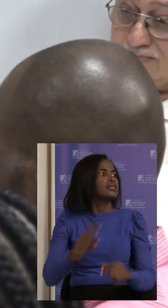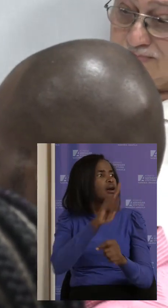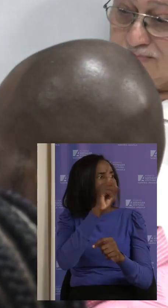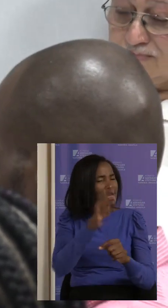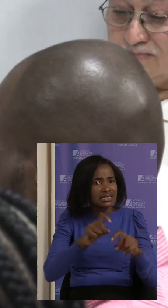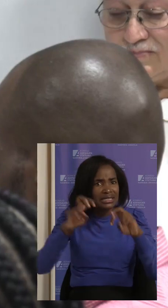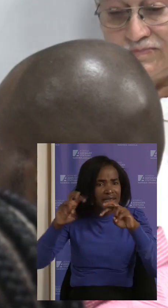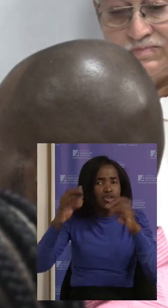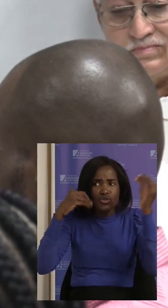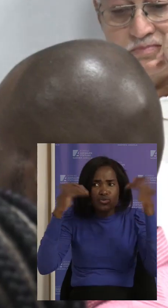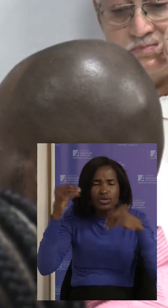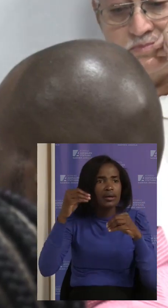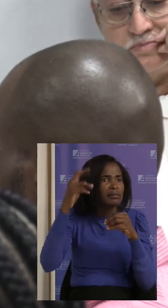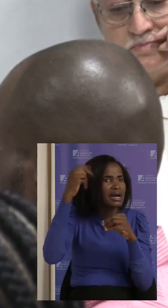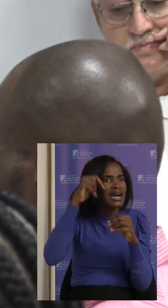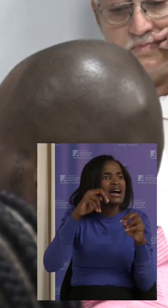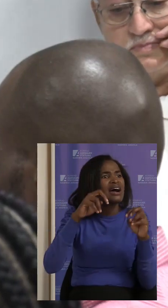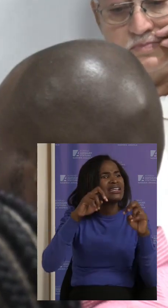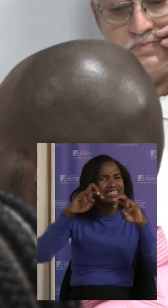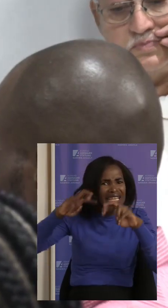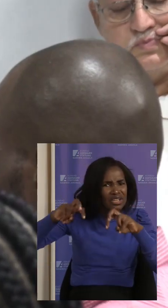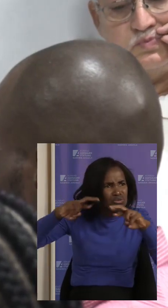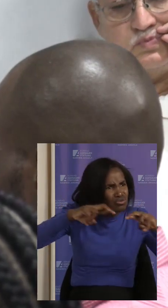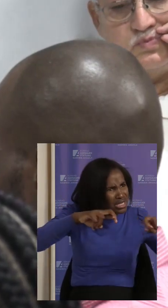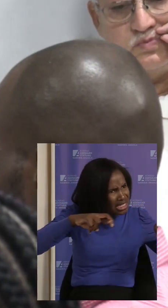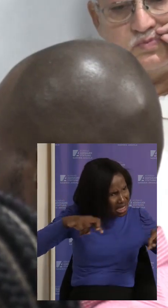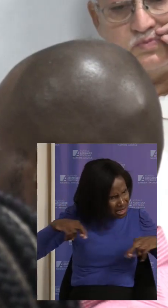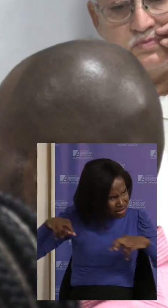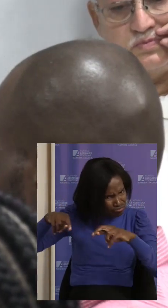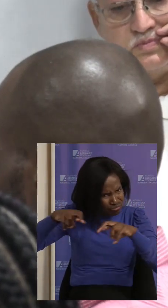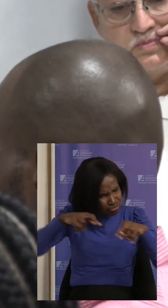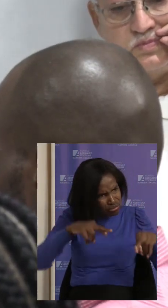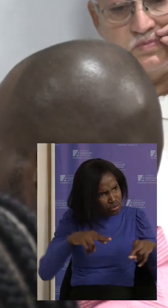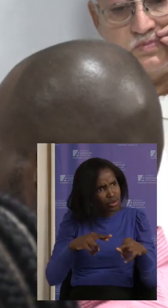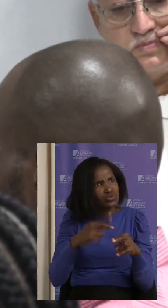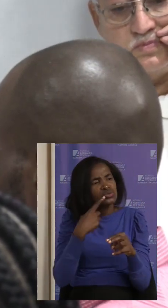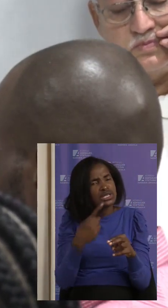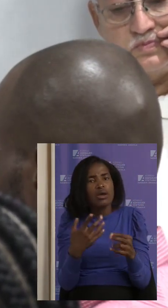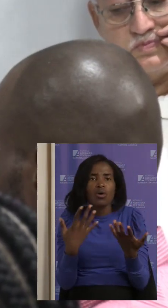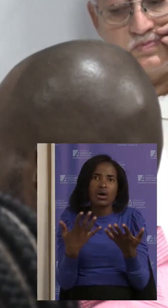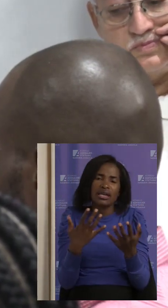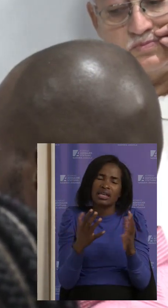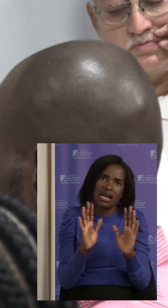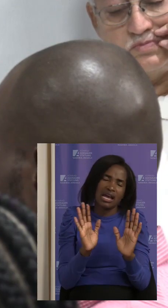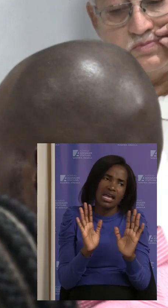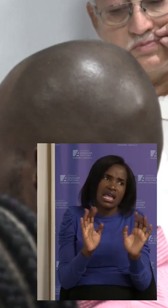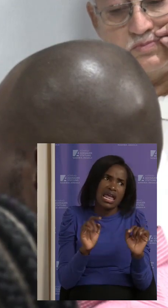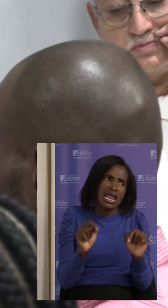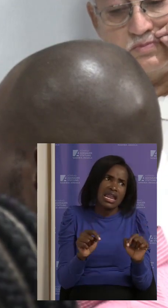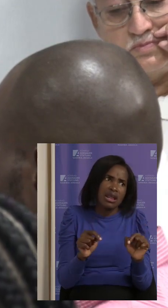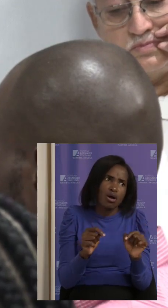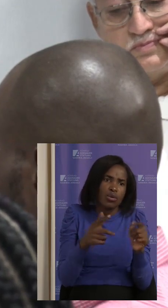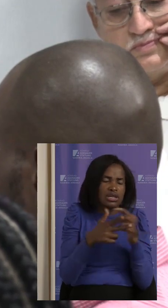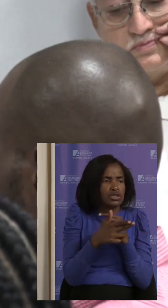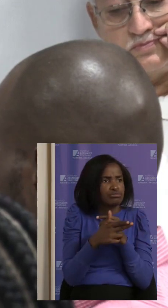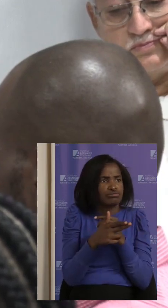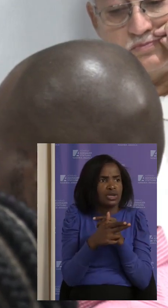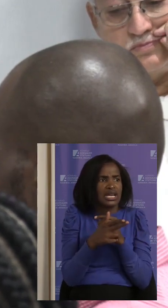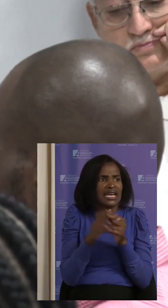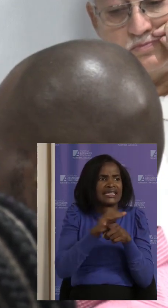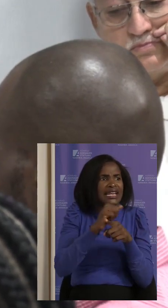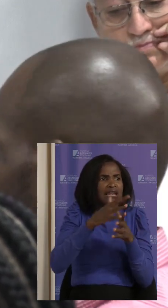like the UNAM and the higher institutions for them to do a research to say, no, at least we need to cut, we do not need to